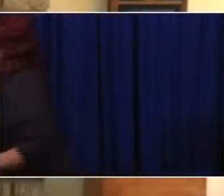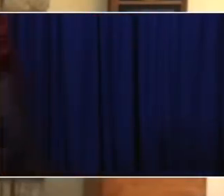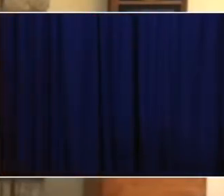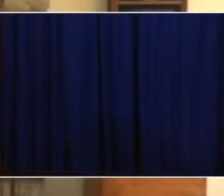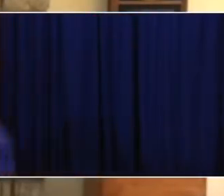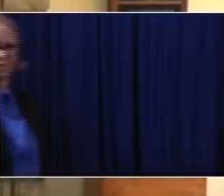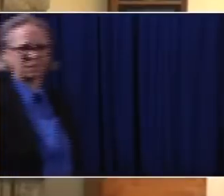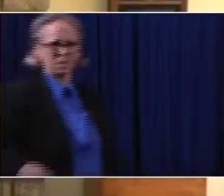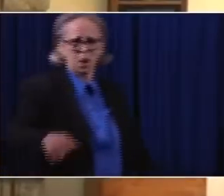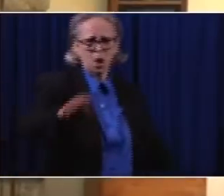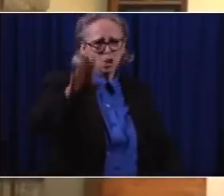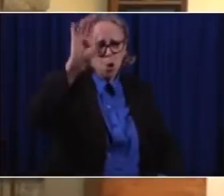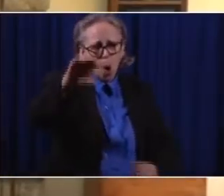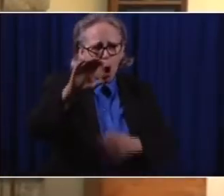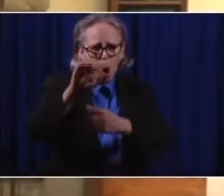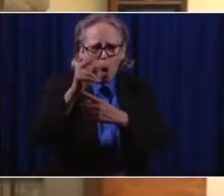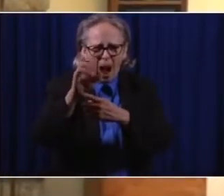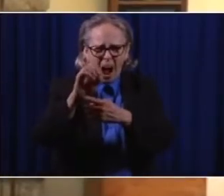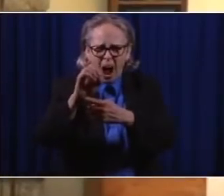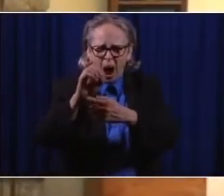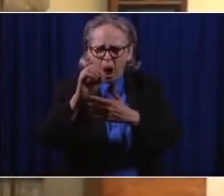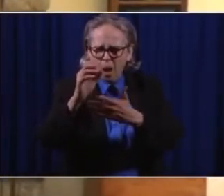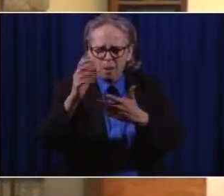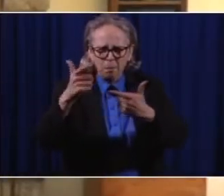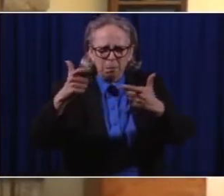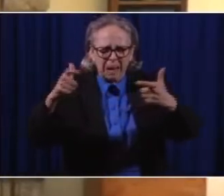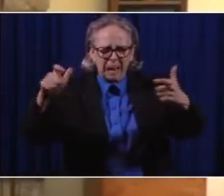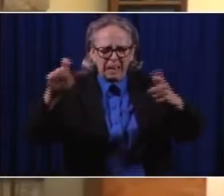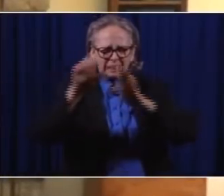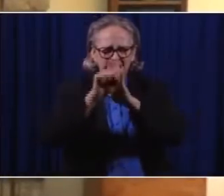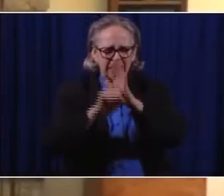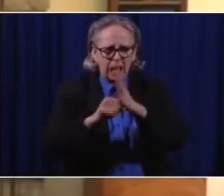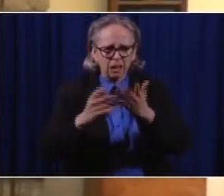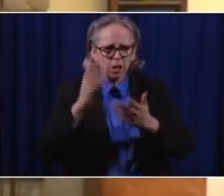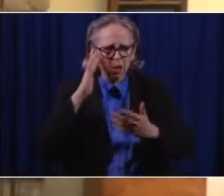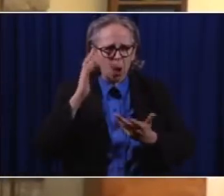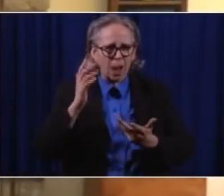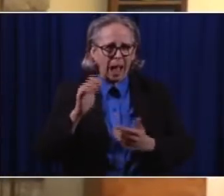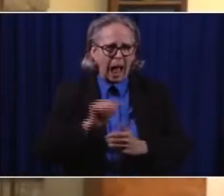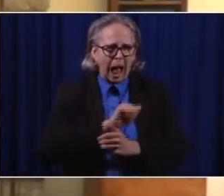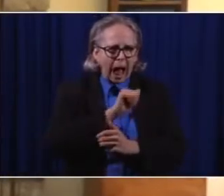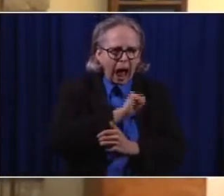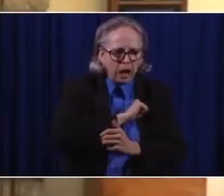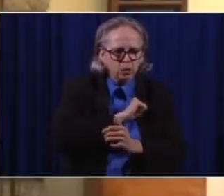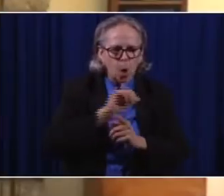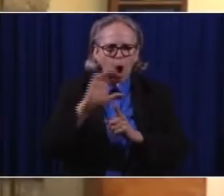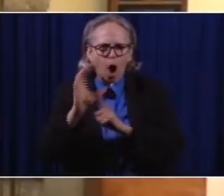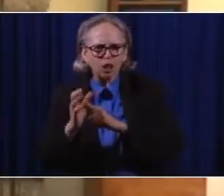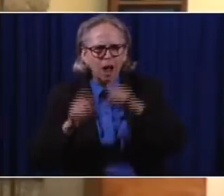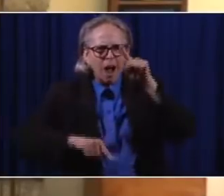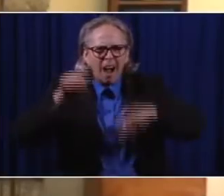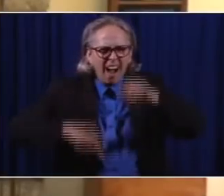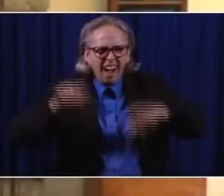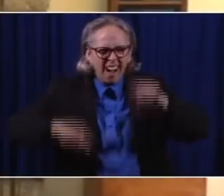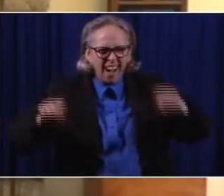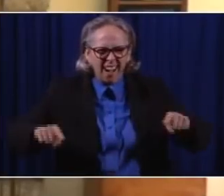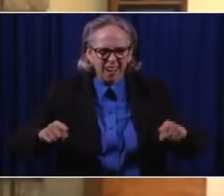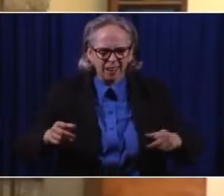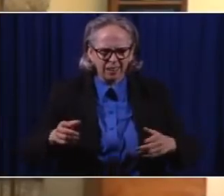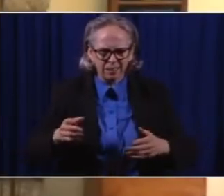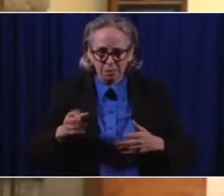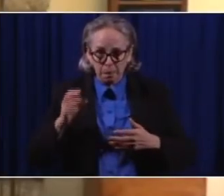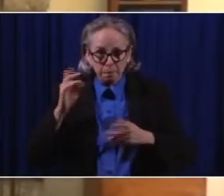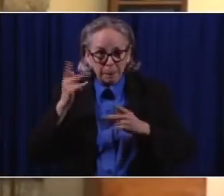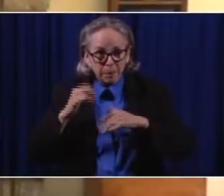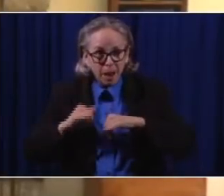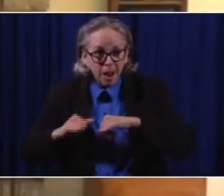People have different attitudes, cultures of looking at things. And so if it was 95%, we wouldn't be talking about it. If